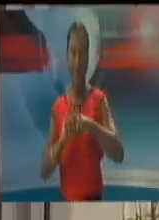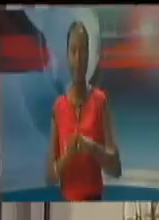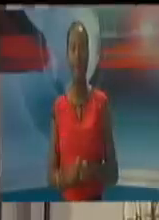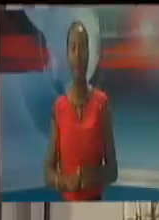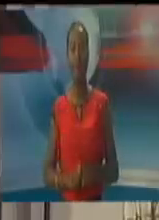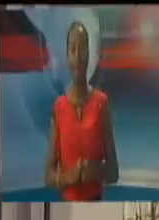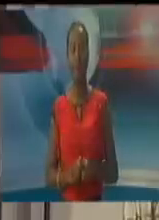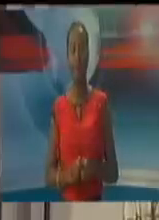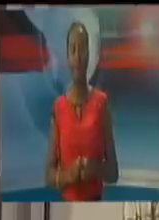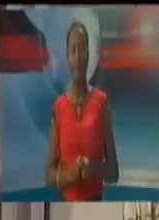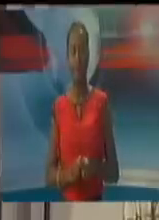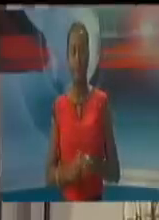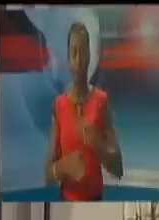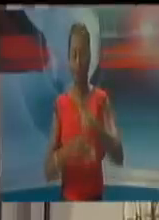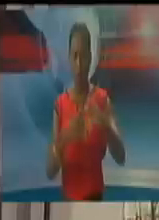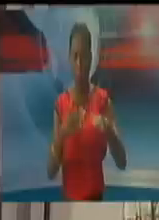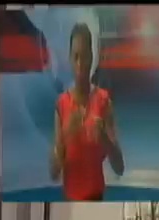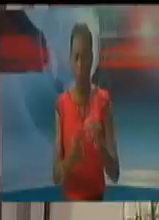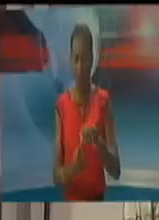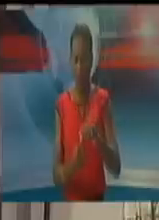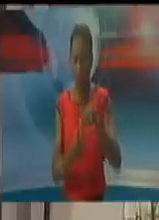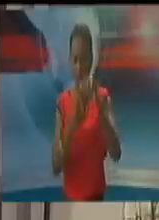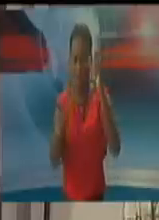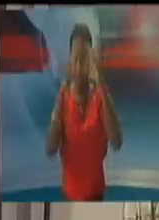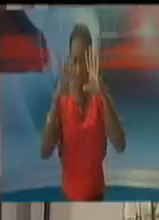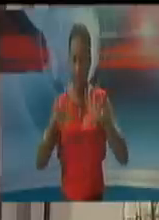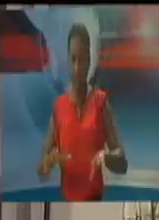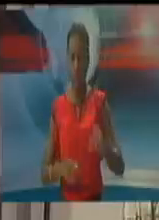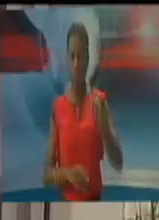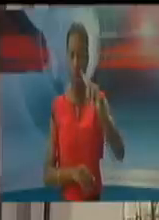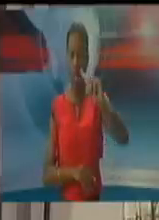unique patient tests,